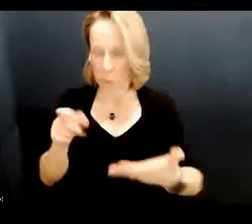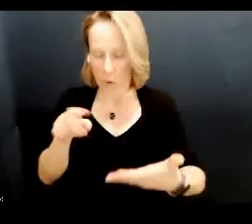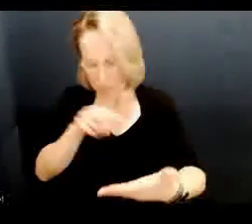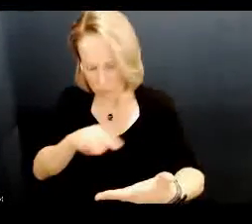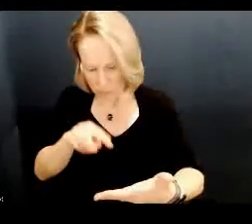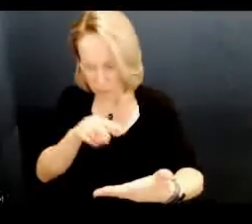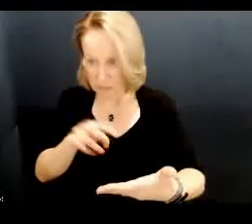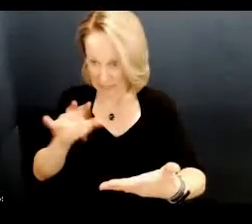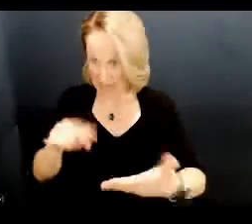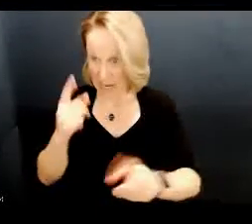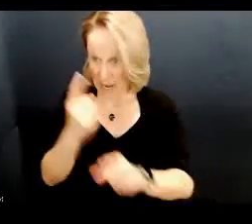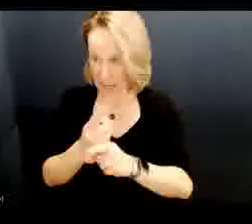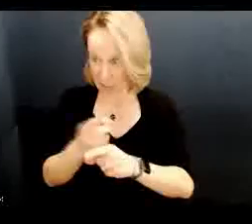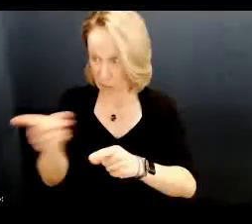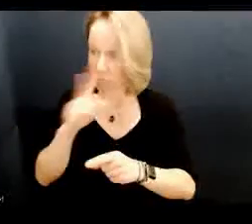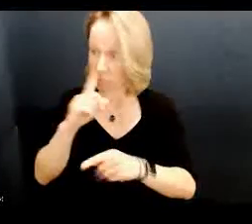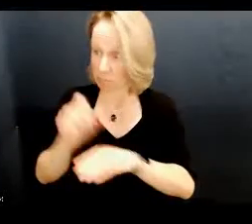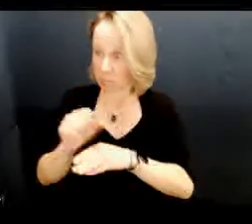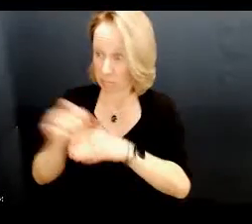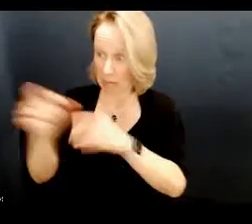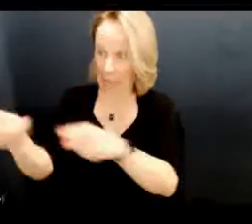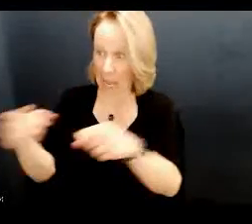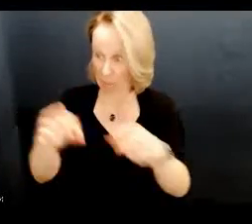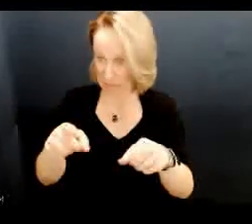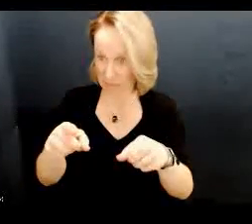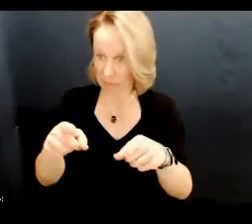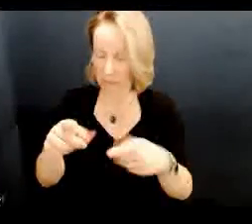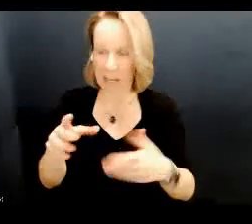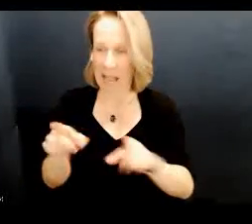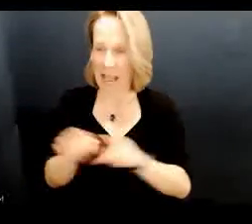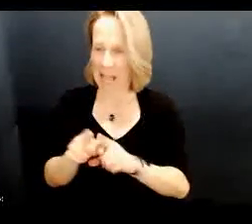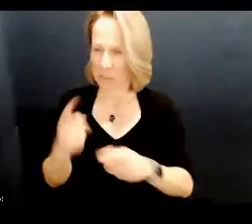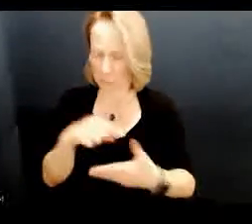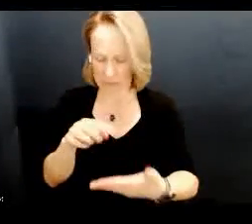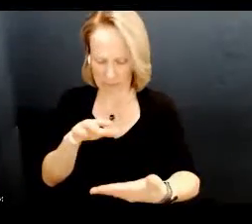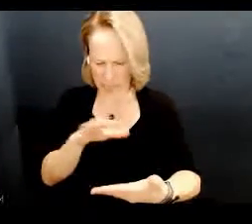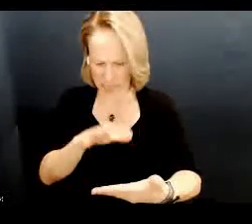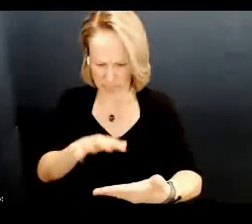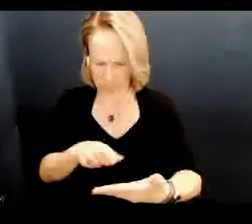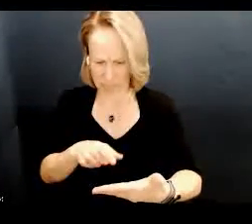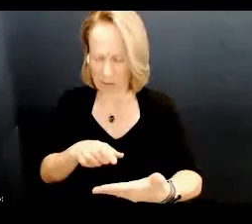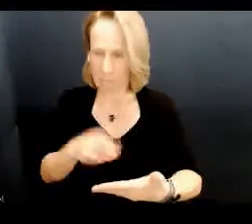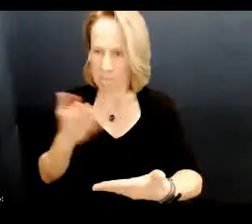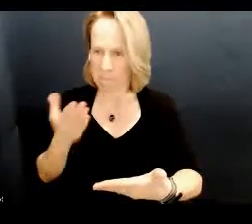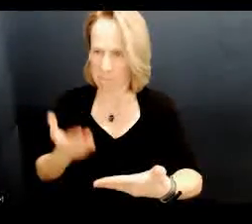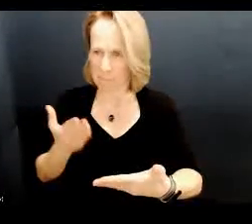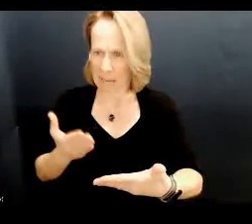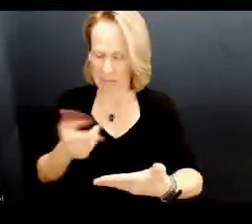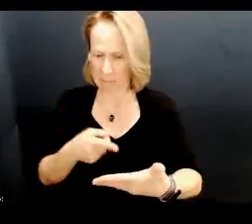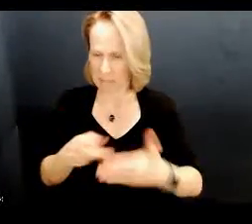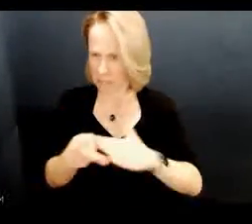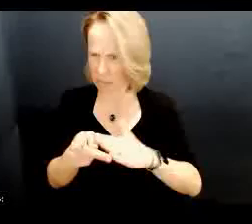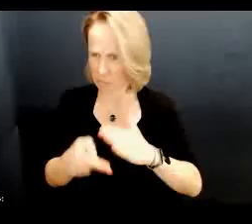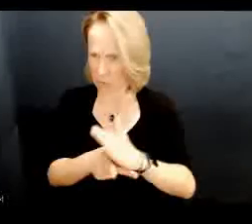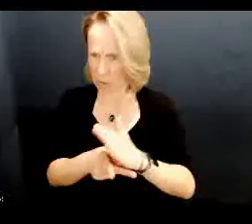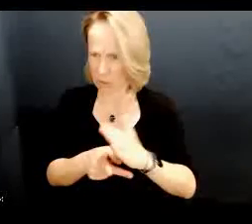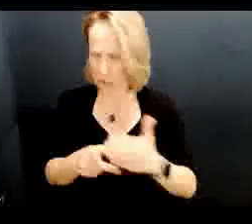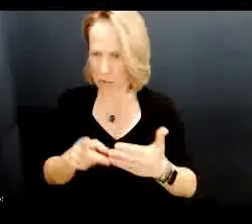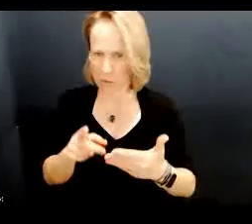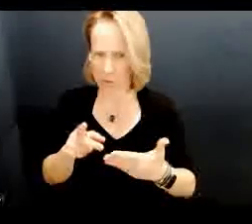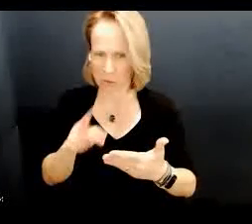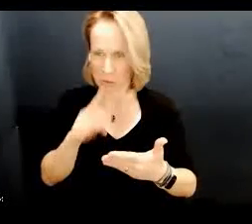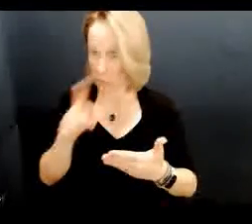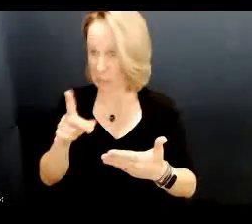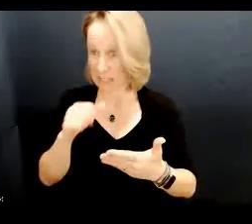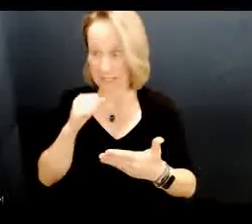response. One thing that we might find as we're mapping it out is that the existing protocol has nothing to do with what's